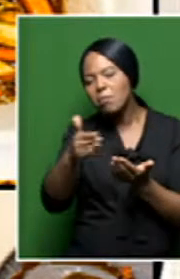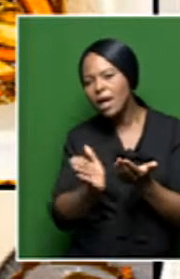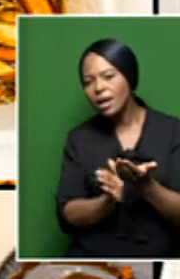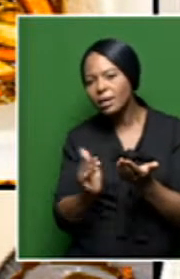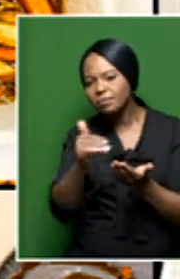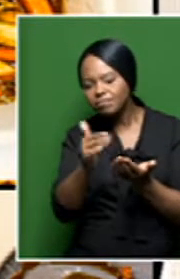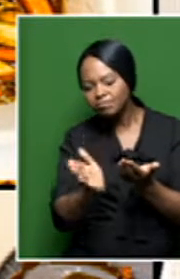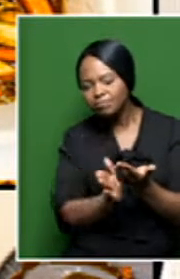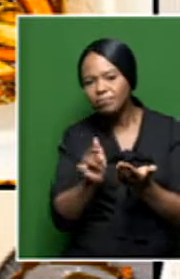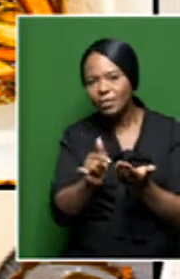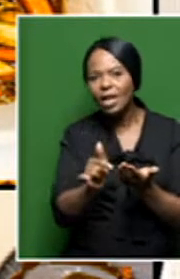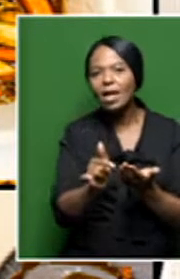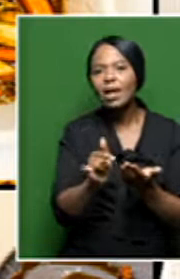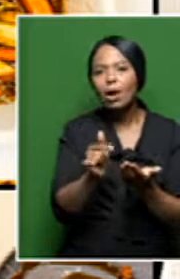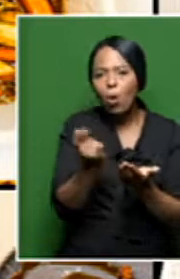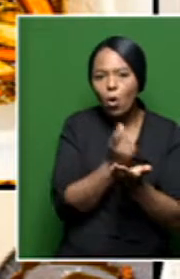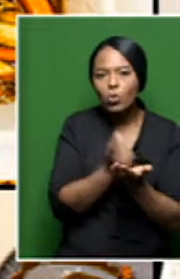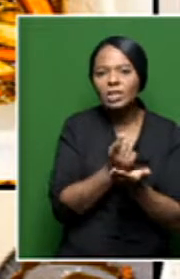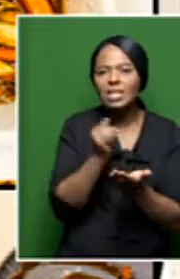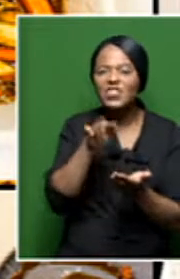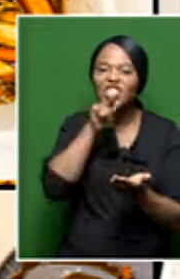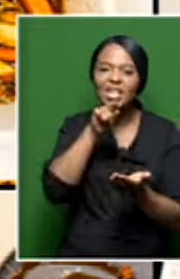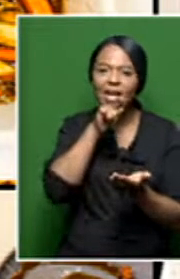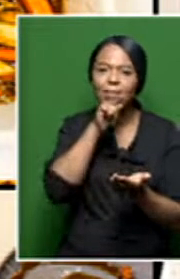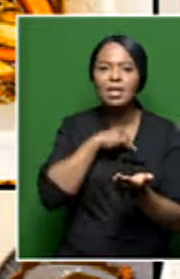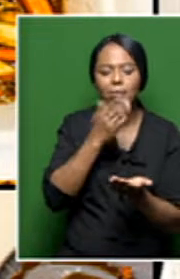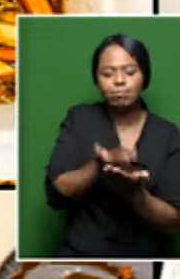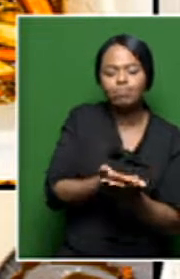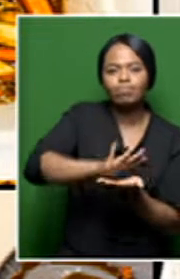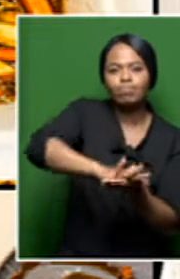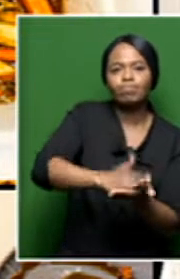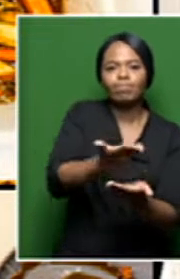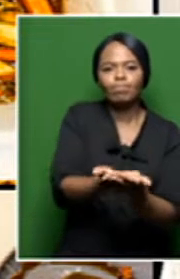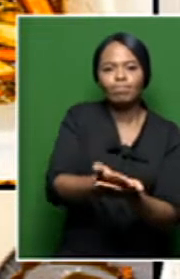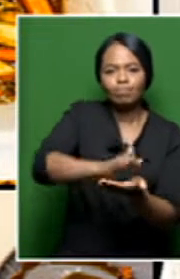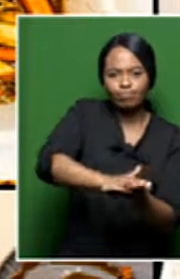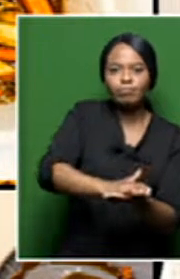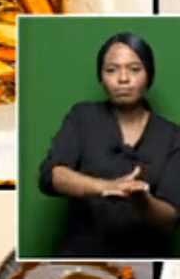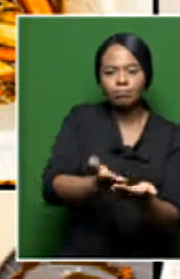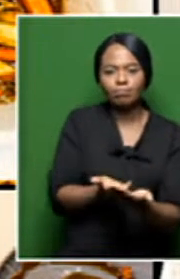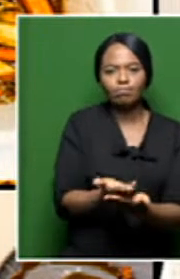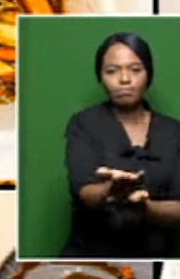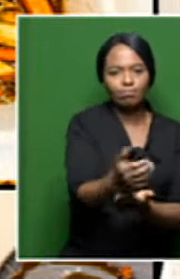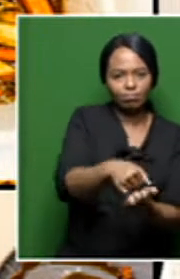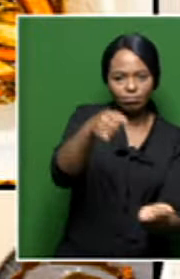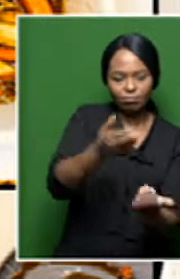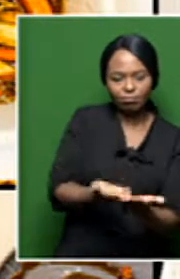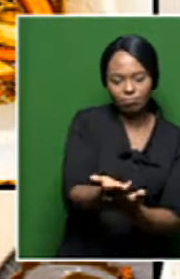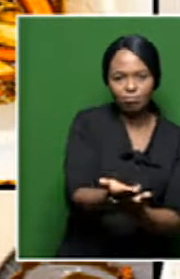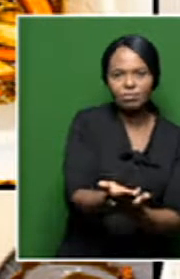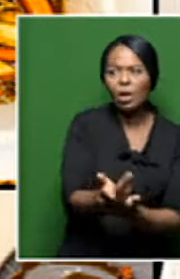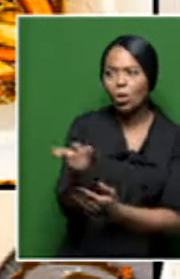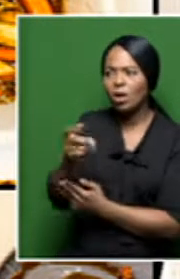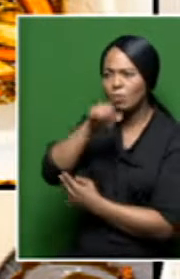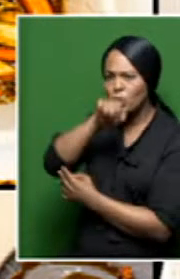cotta. And I'm always roasting chicken. I love chicken. Chicken is literally my favorite meat. So you love